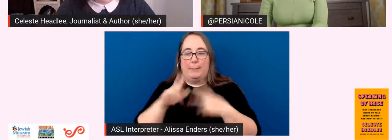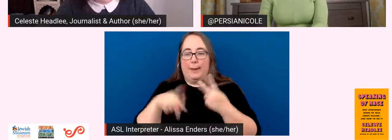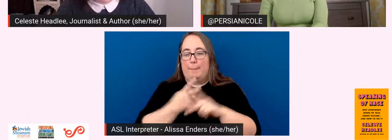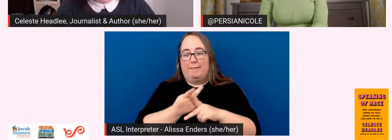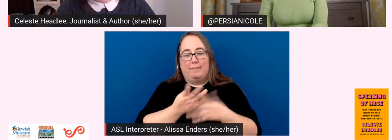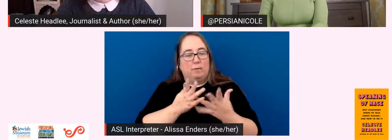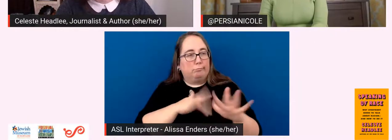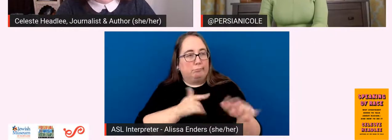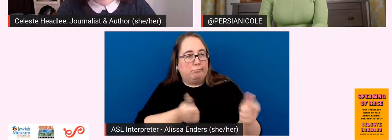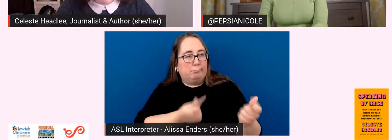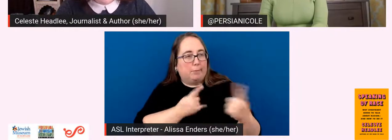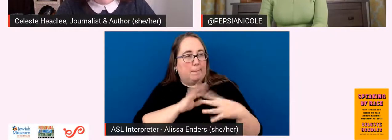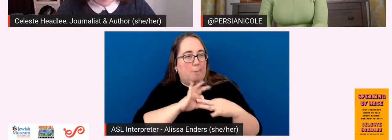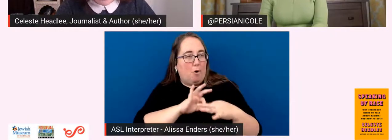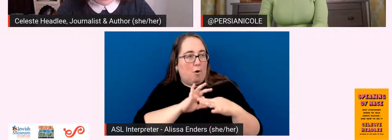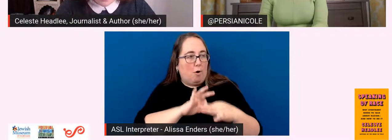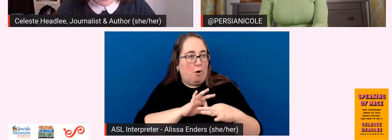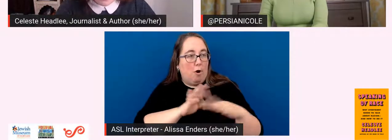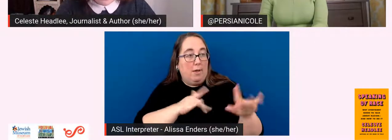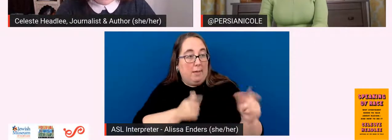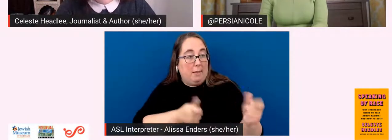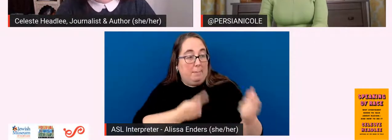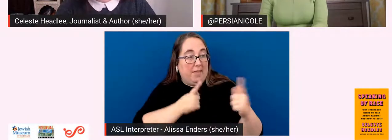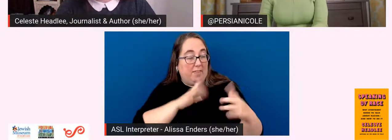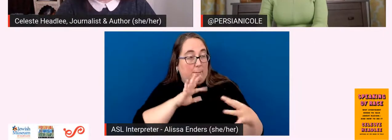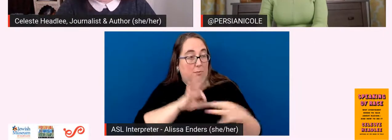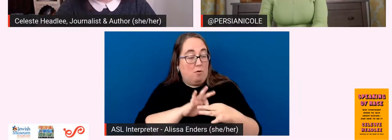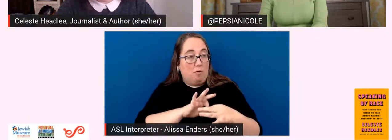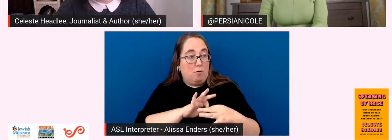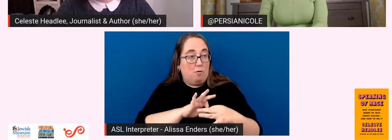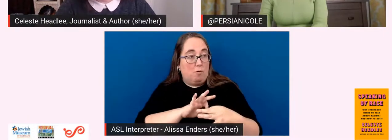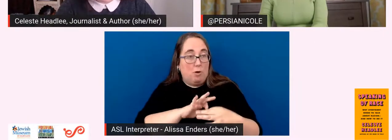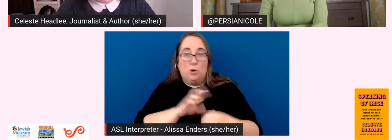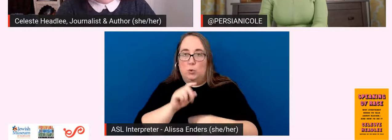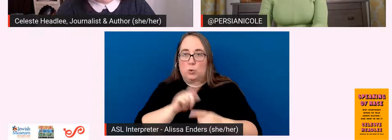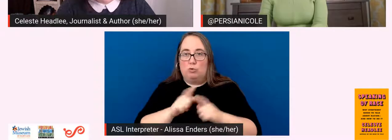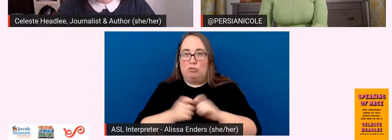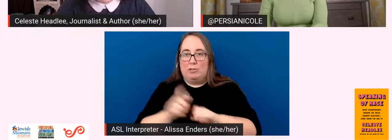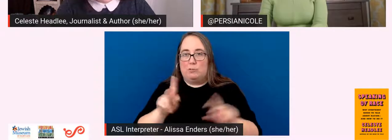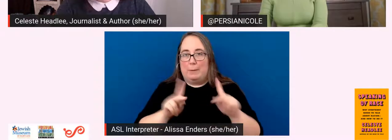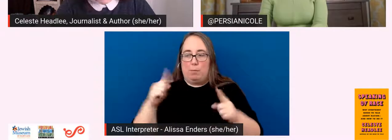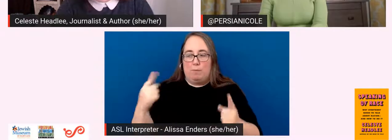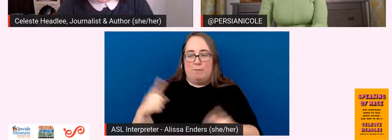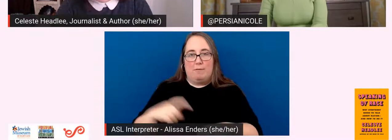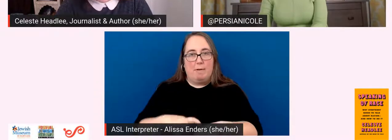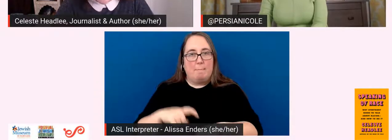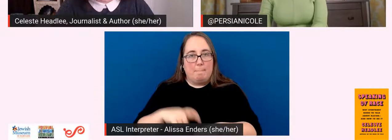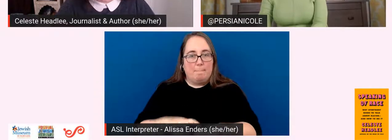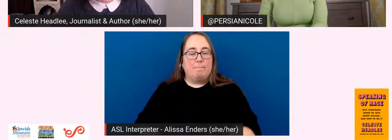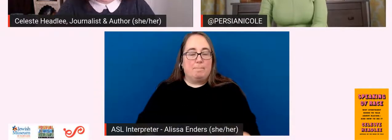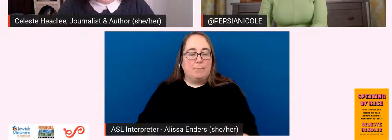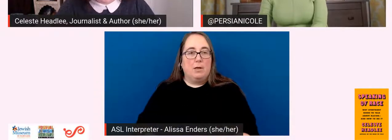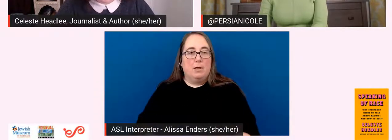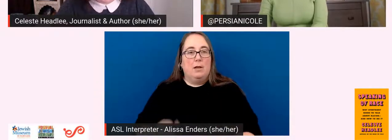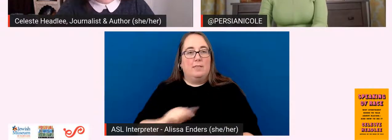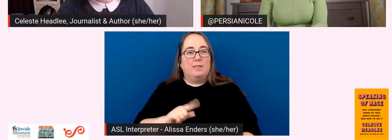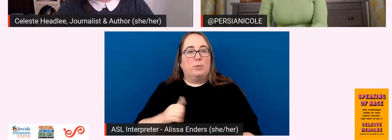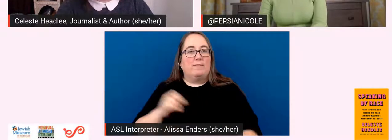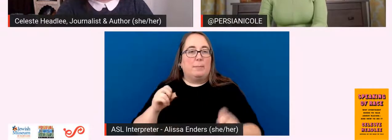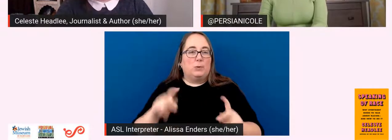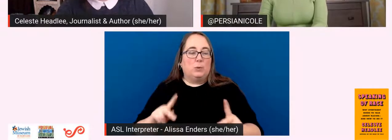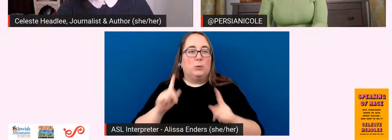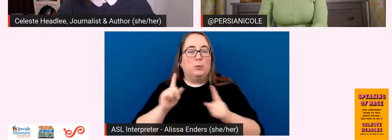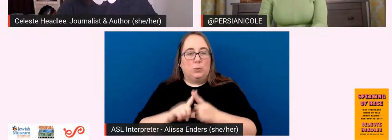empathic bond. Empathic bonds do change people over the time. That's where you have the opportunity